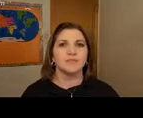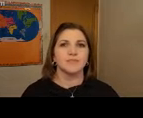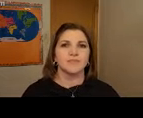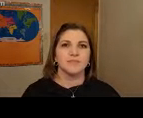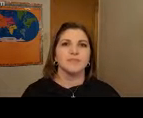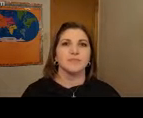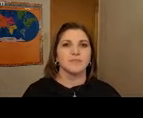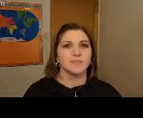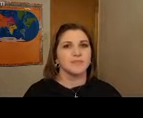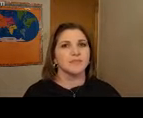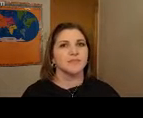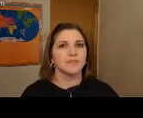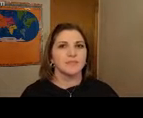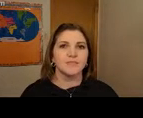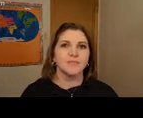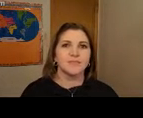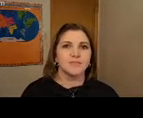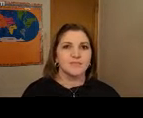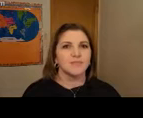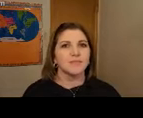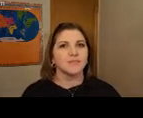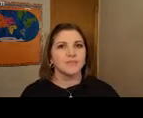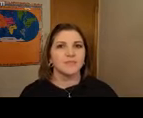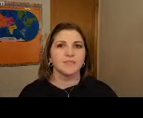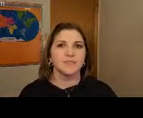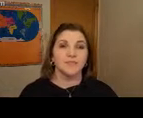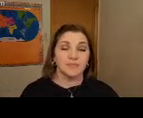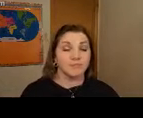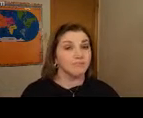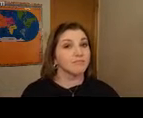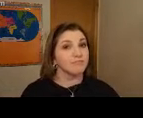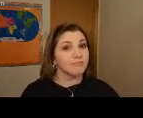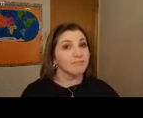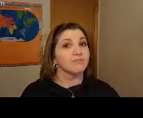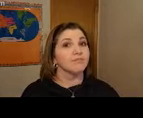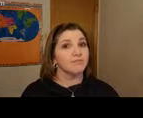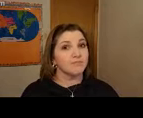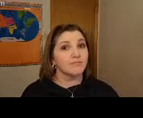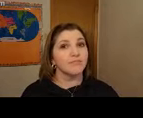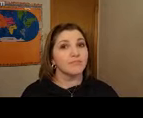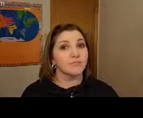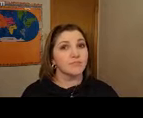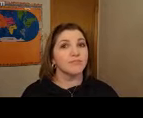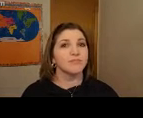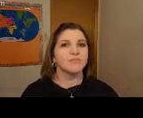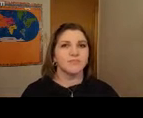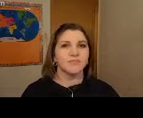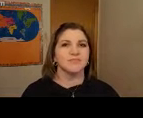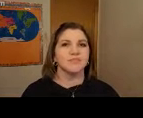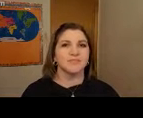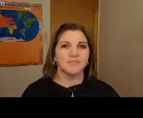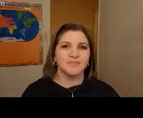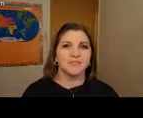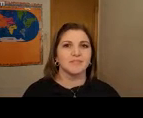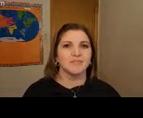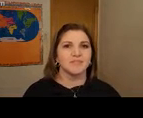get specific. I compare and contrast two books, three foods, two unicorn dudes named Boki and Sue. Yeah, that's how